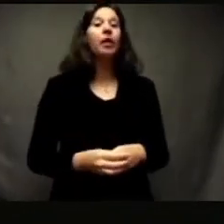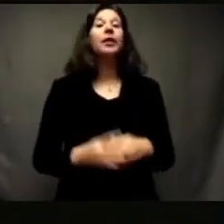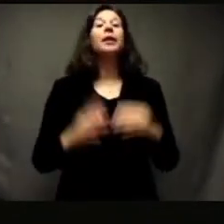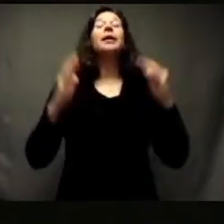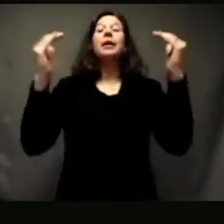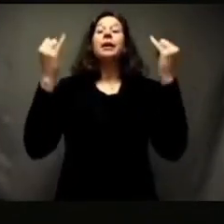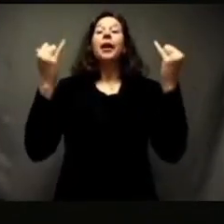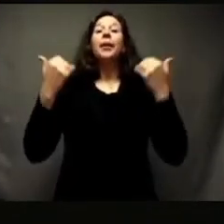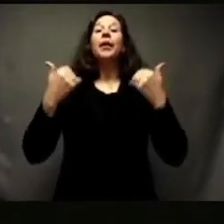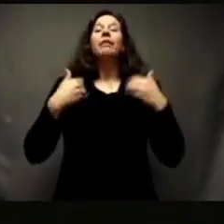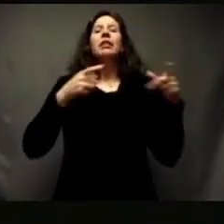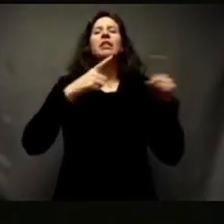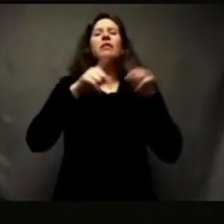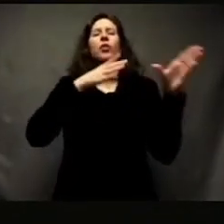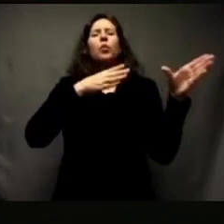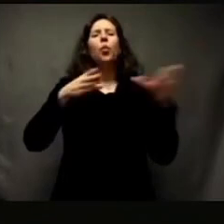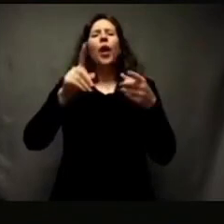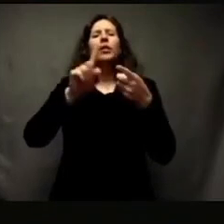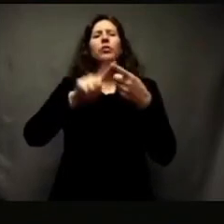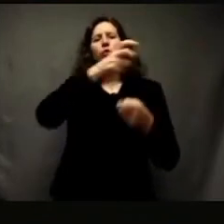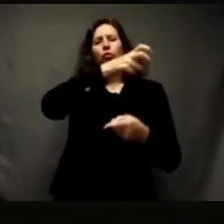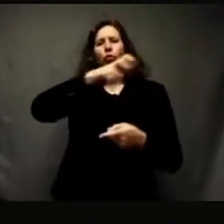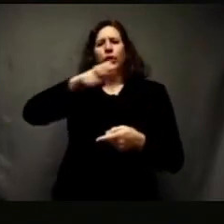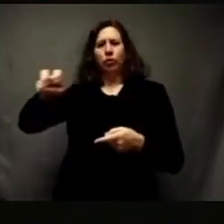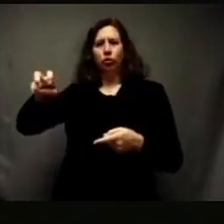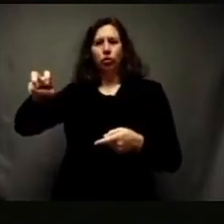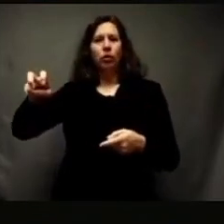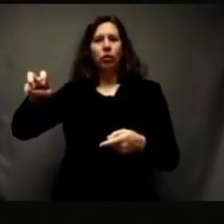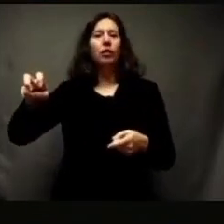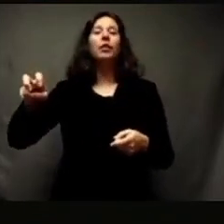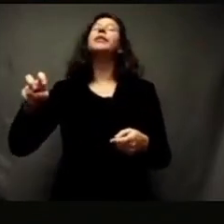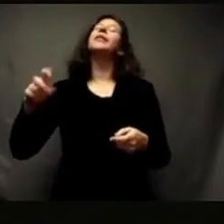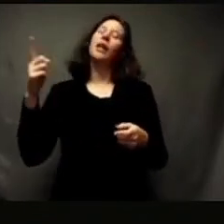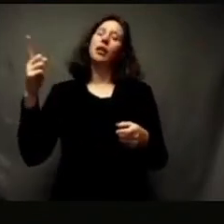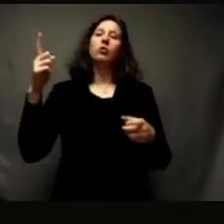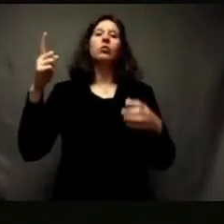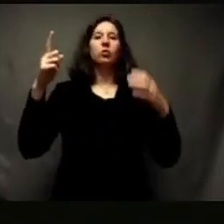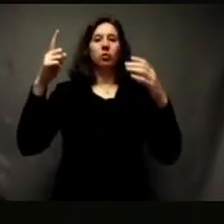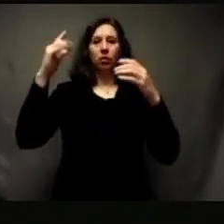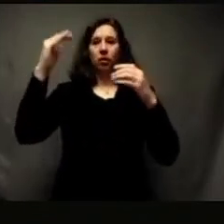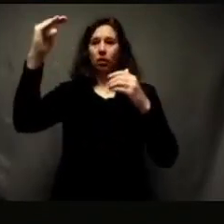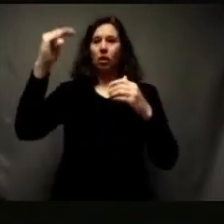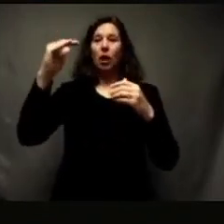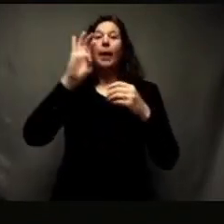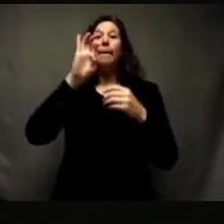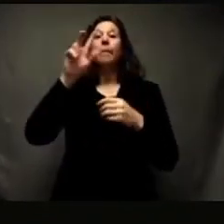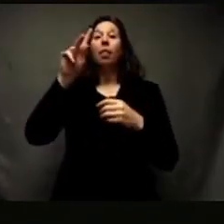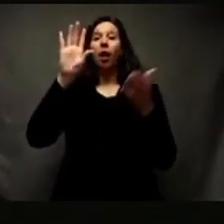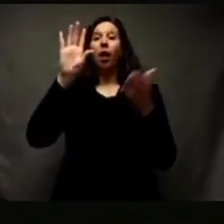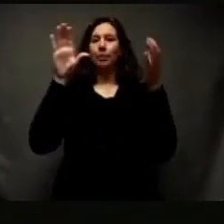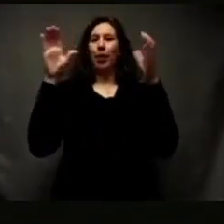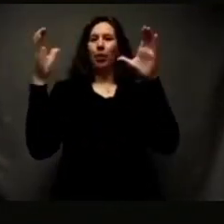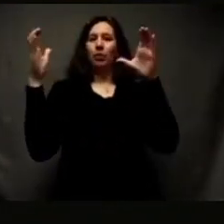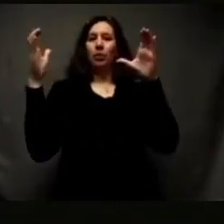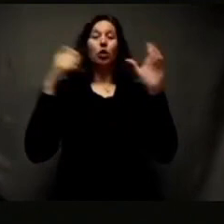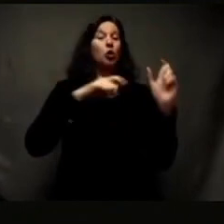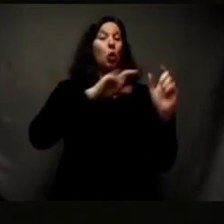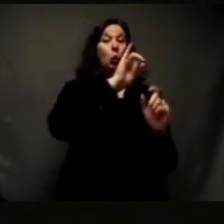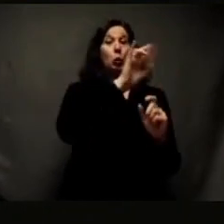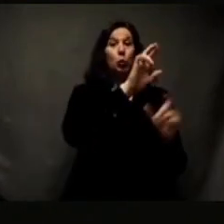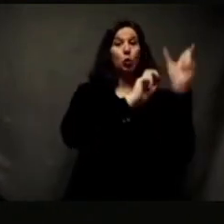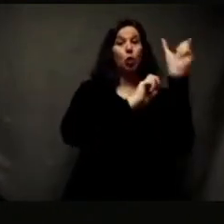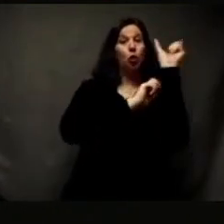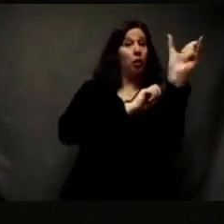the curriculums that we give, it gives a run through of block comparisons. So what a ScratchJr block